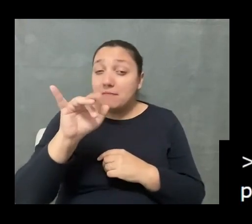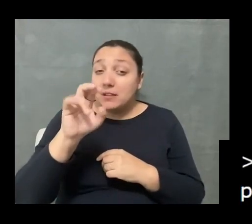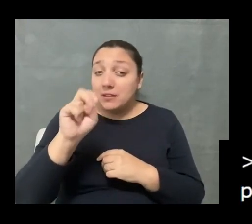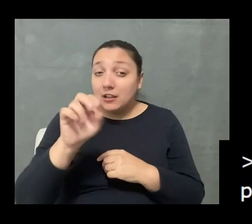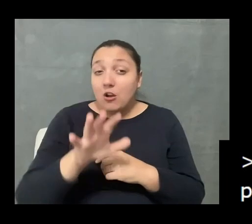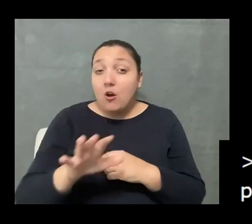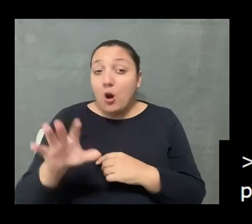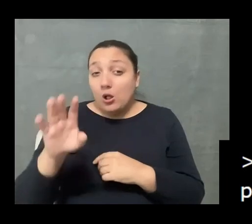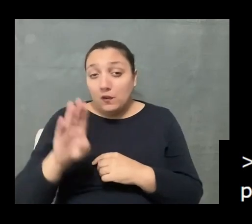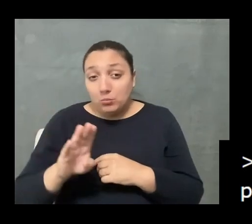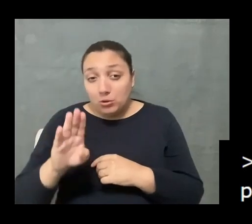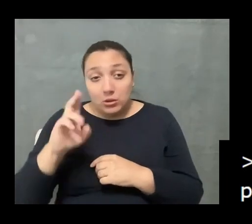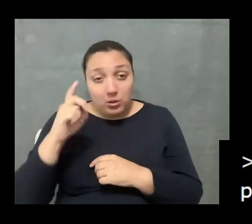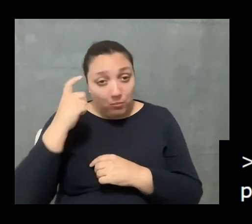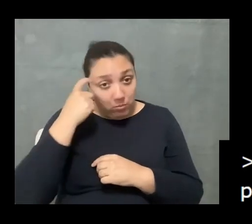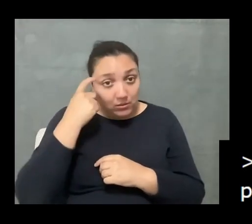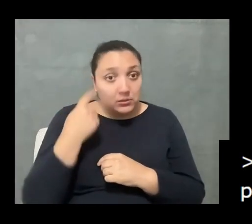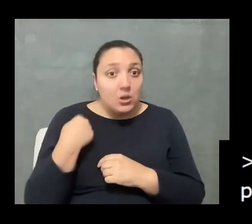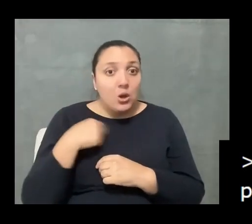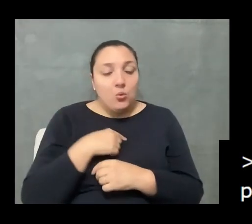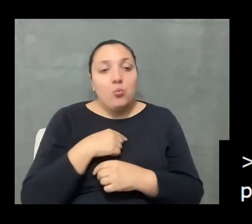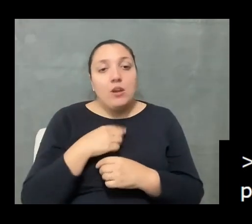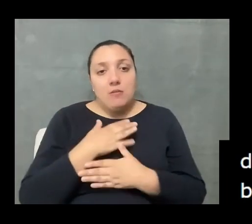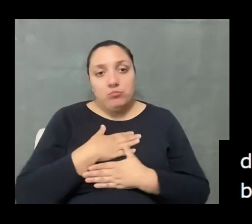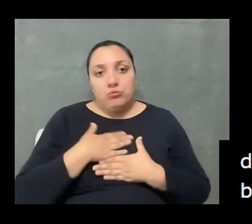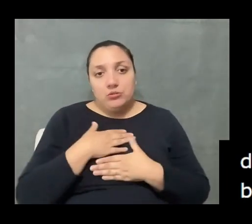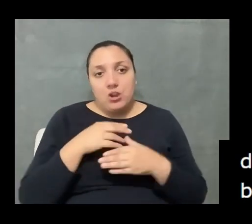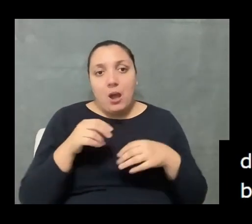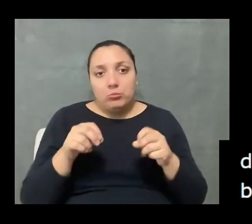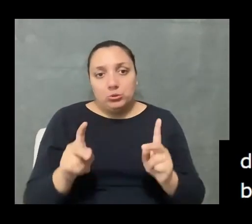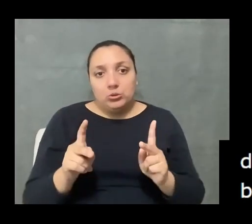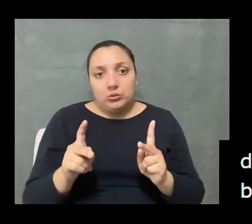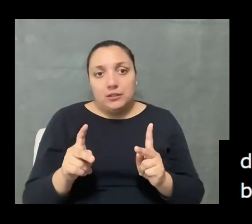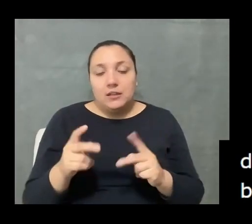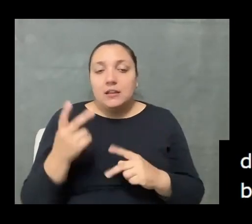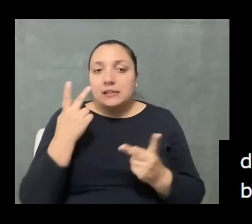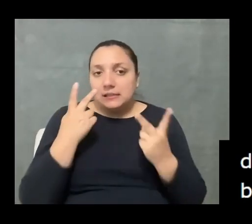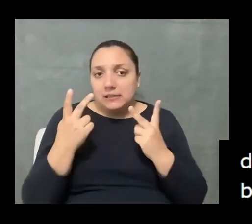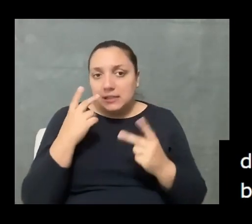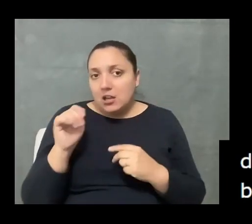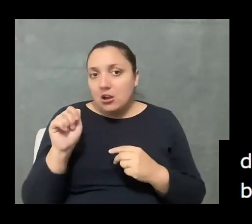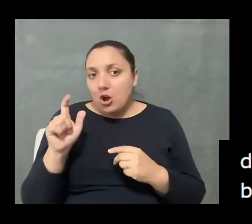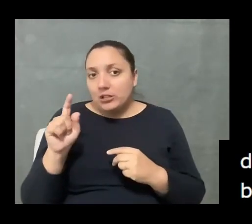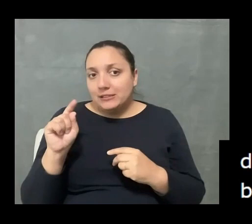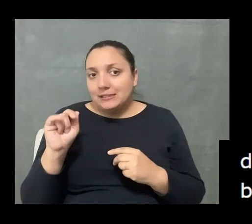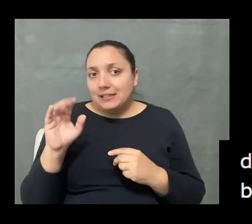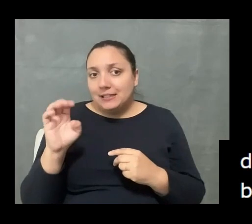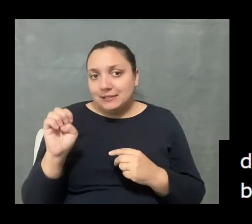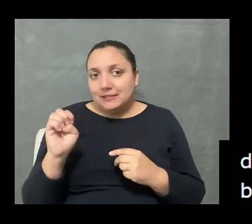Bronx. We appreciate the opportunity to speak with you about how Altice, as an ISP serving New York City,